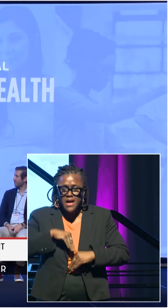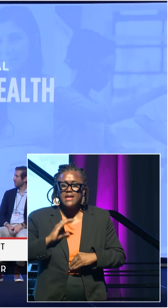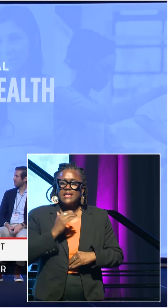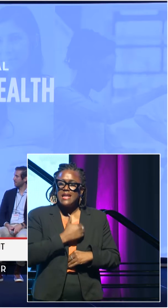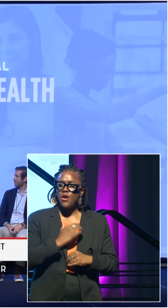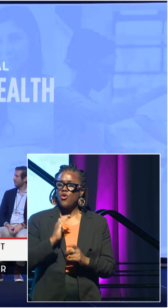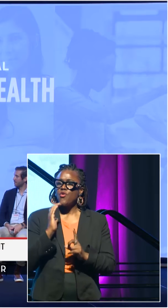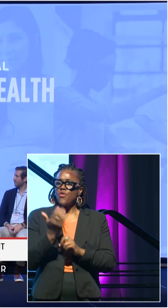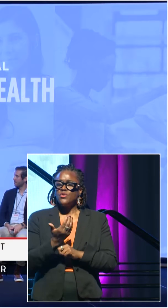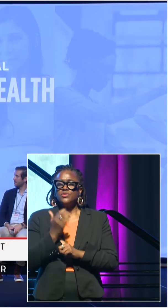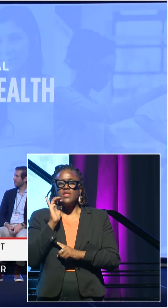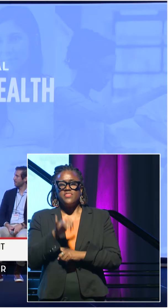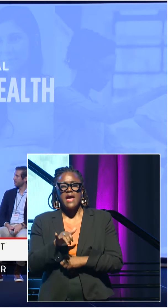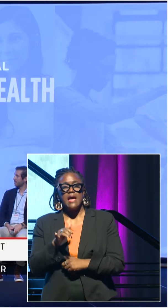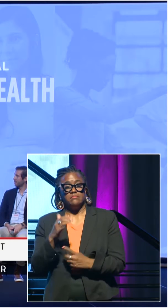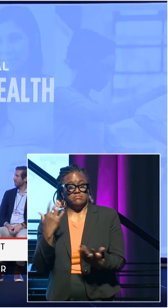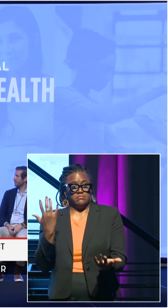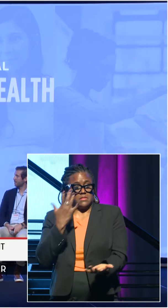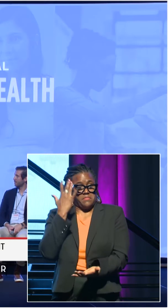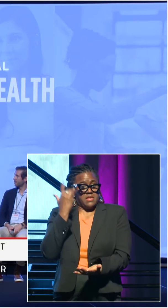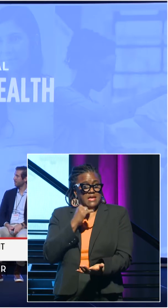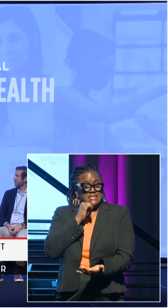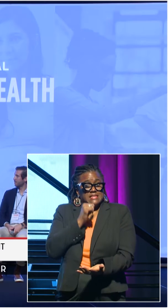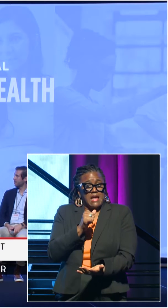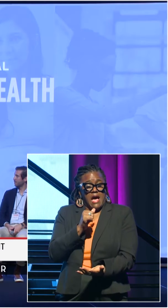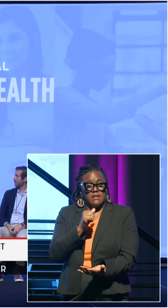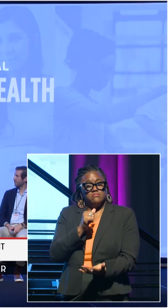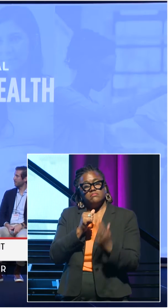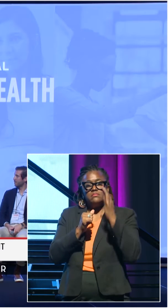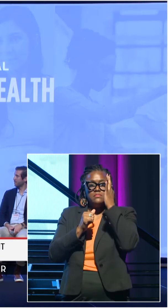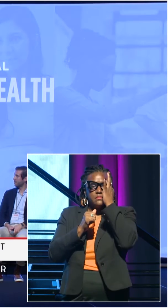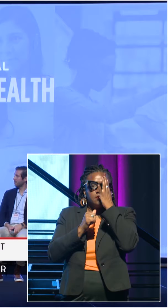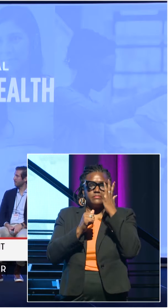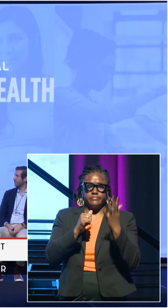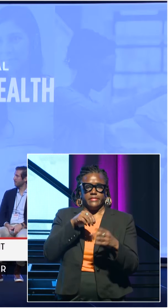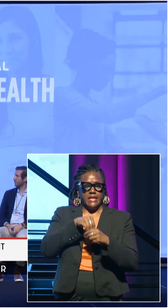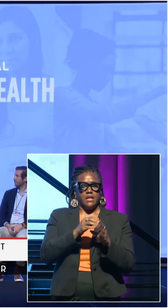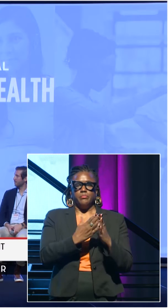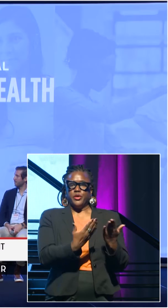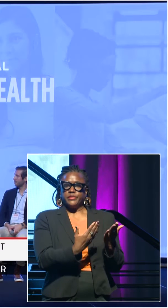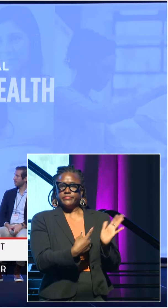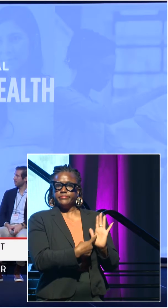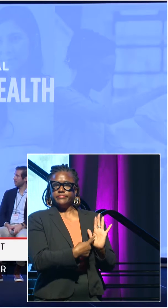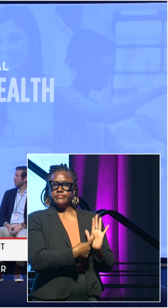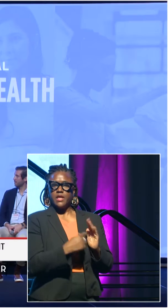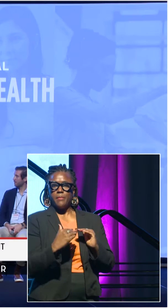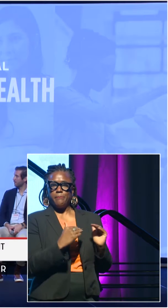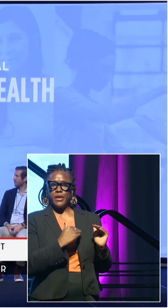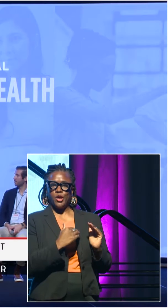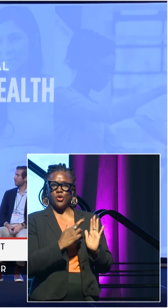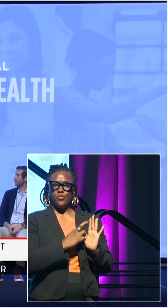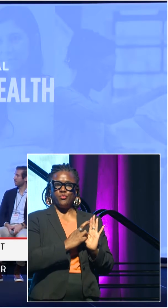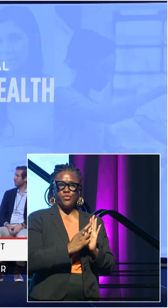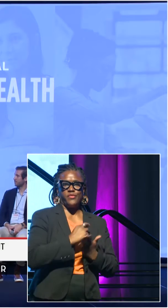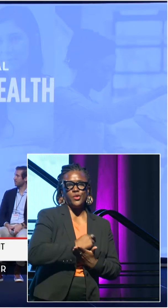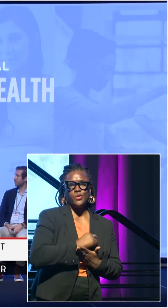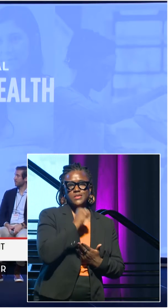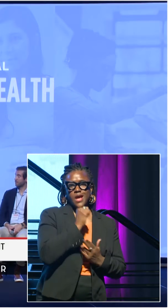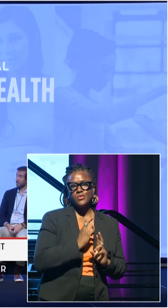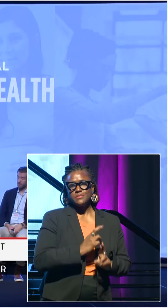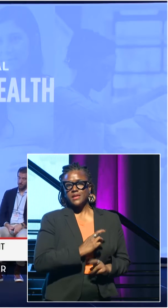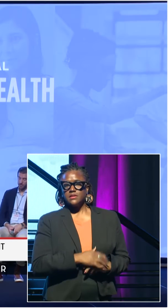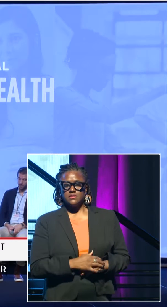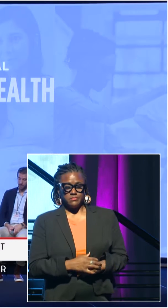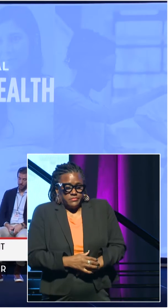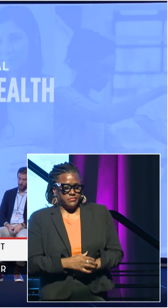culture, that because it's not in a peer-reviewed journal, it's not respected,